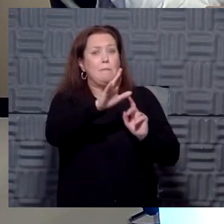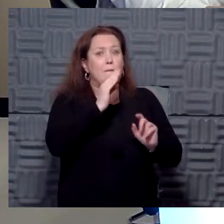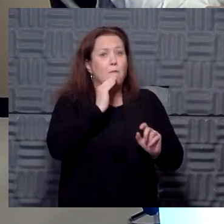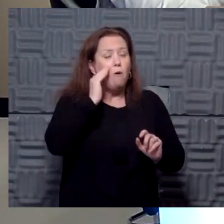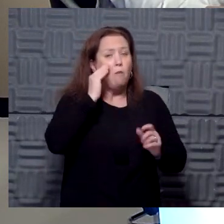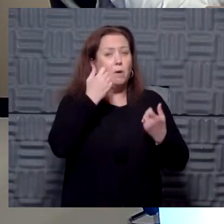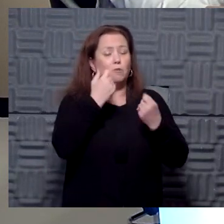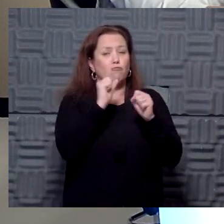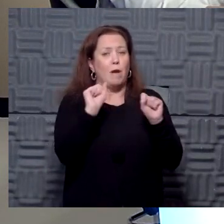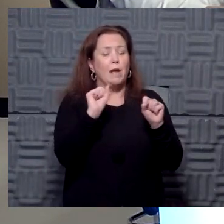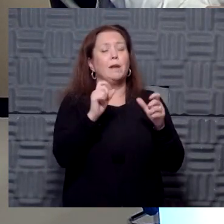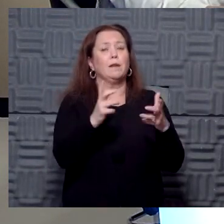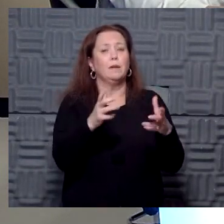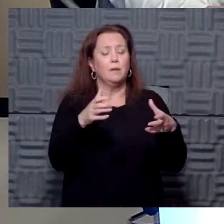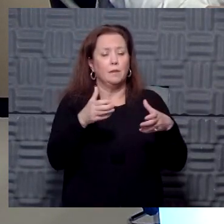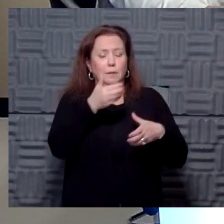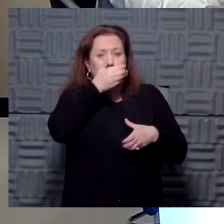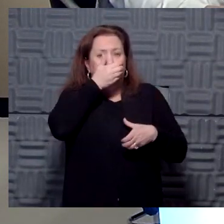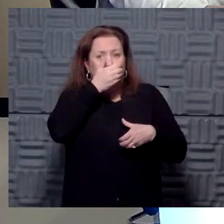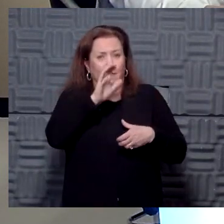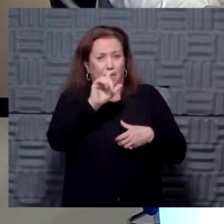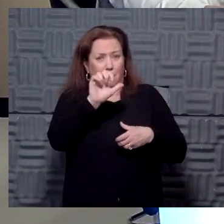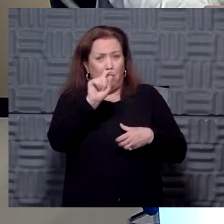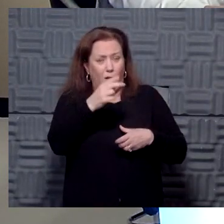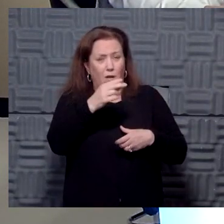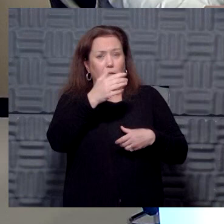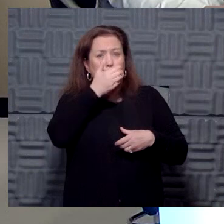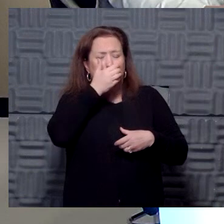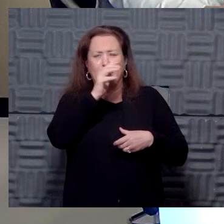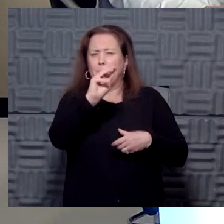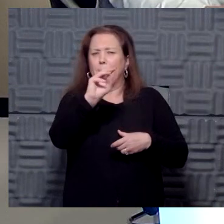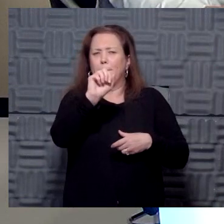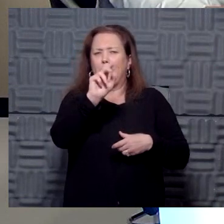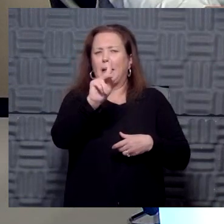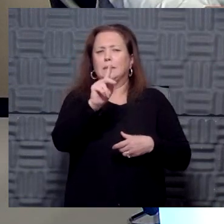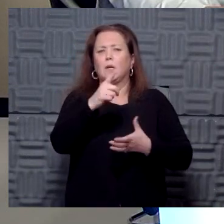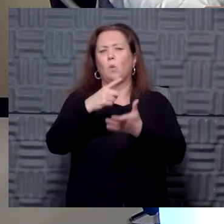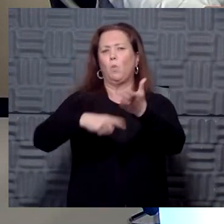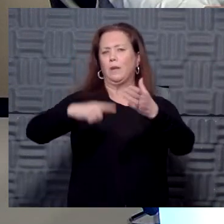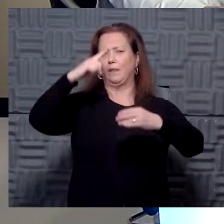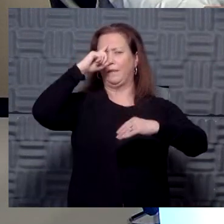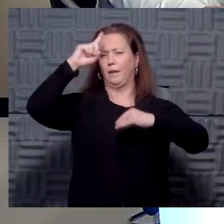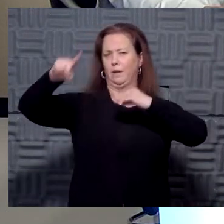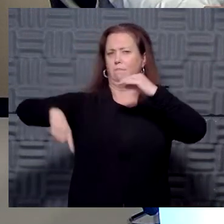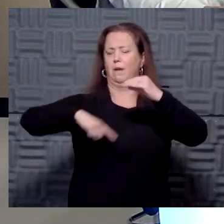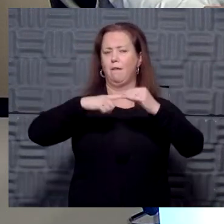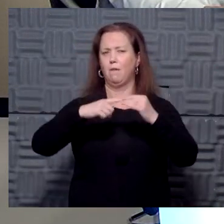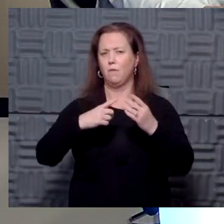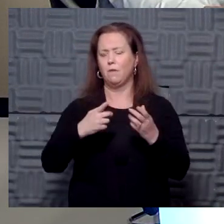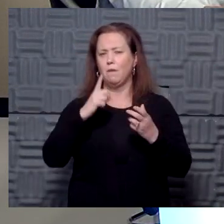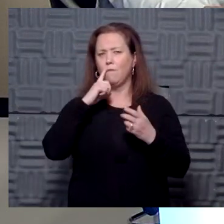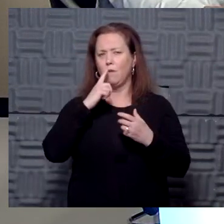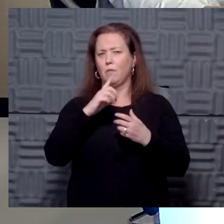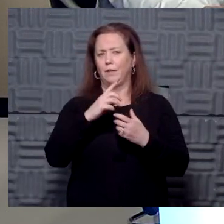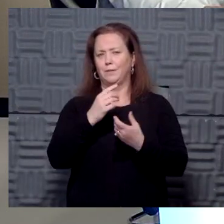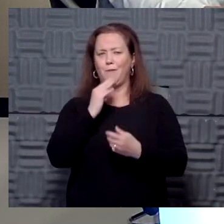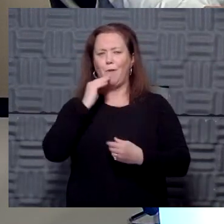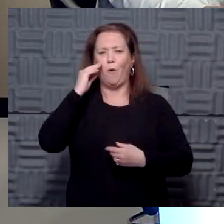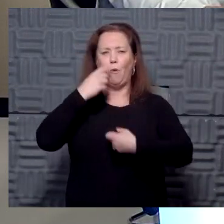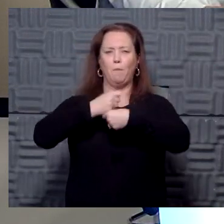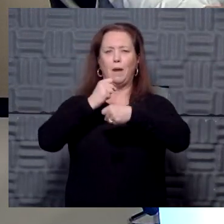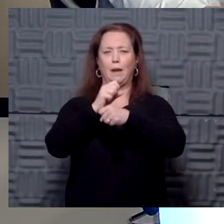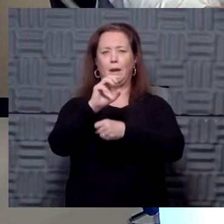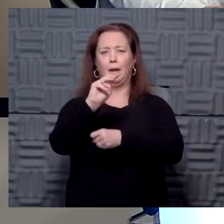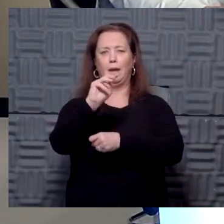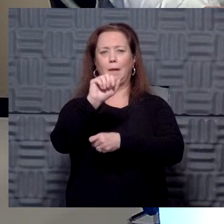trying to cobble together a cloth face mask, what do they need to be thinking about as they're creating these home face masks? I need a